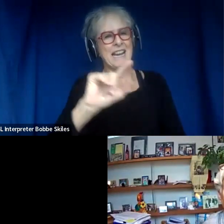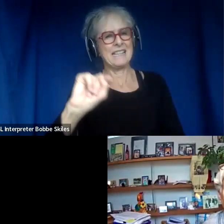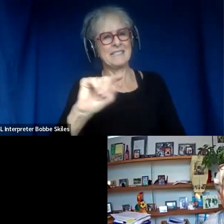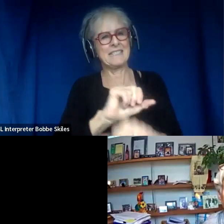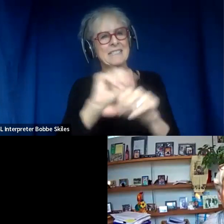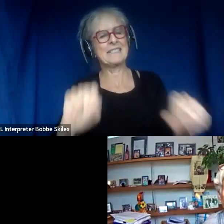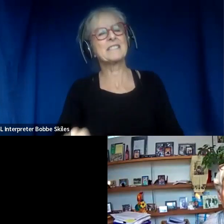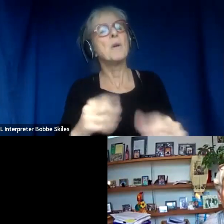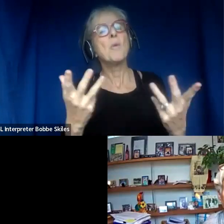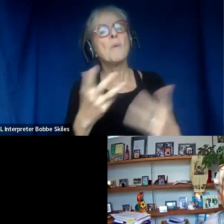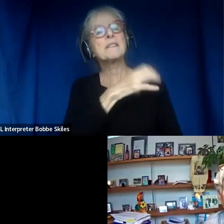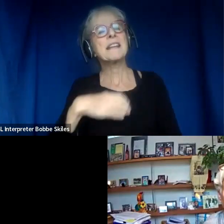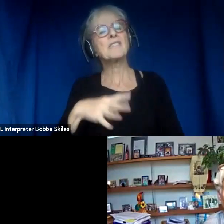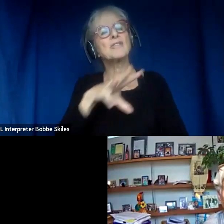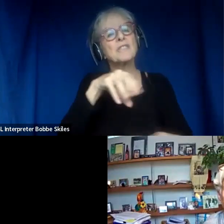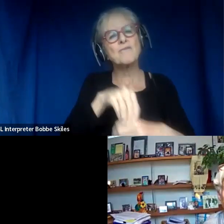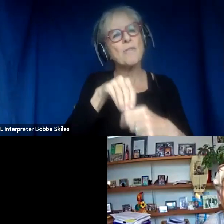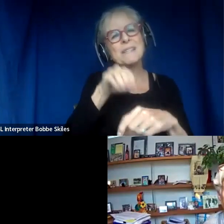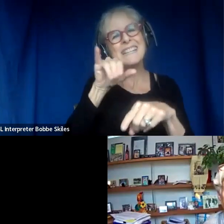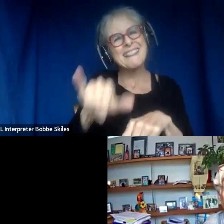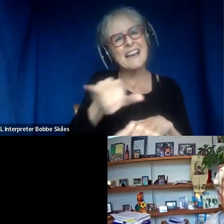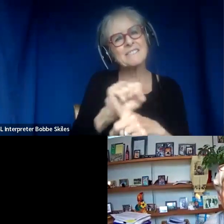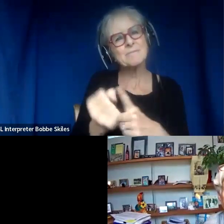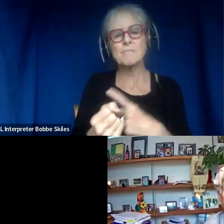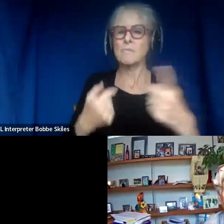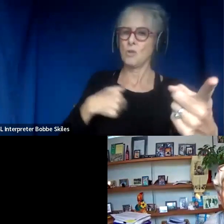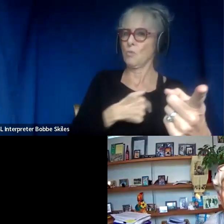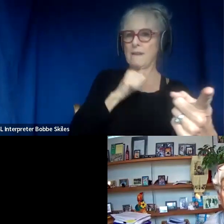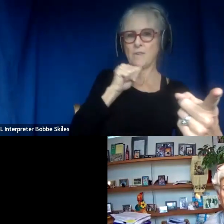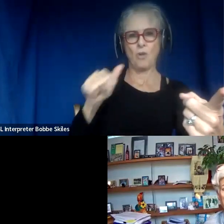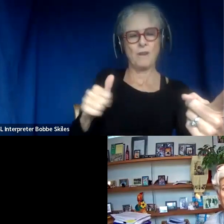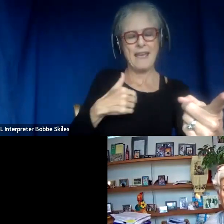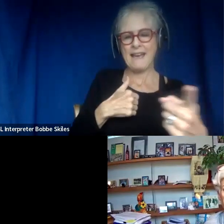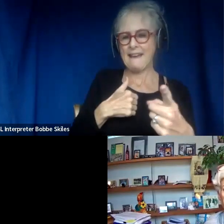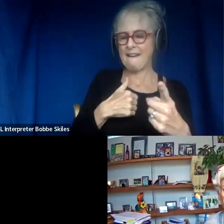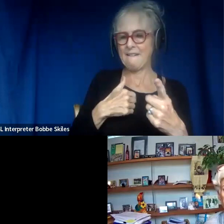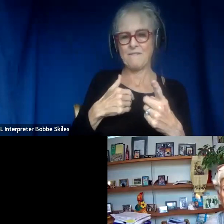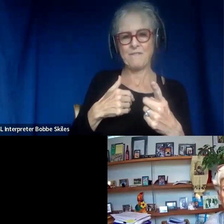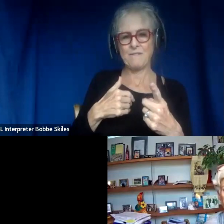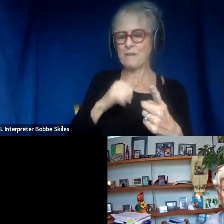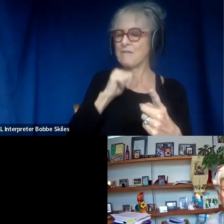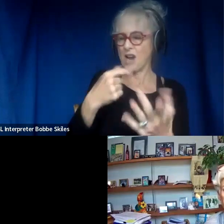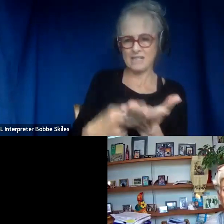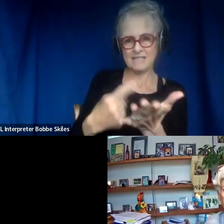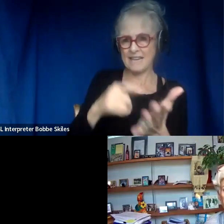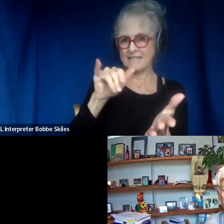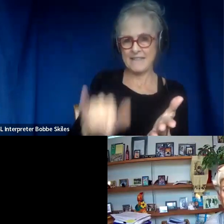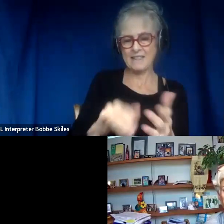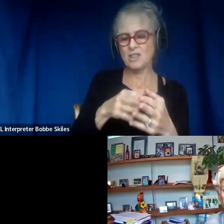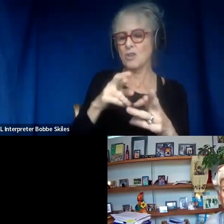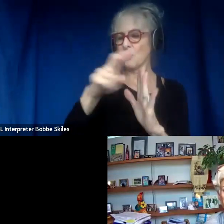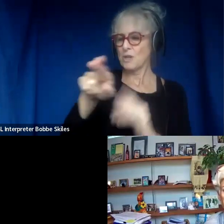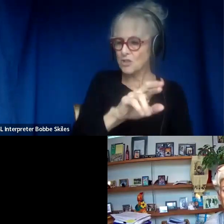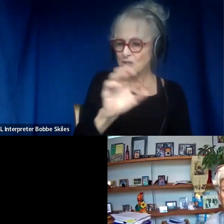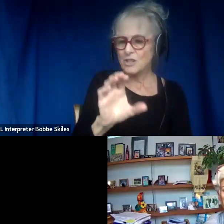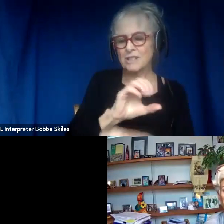of the council in that whole conversation? We haven't taken up directly the conversation of the regional centers' IT systems, their